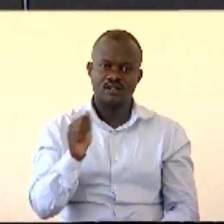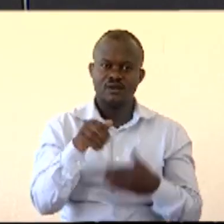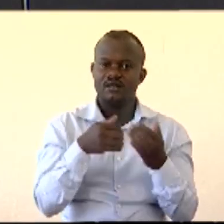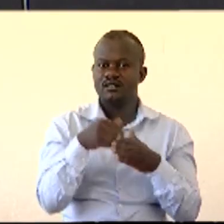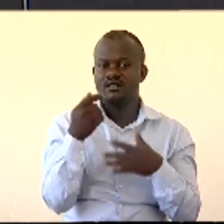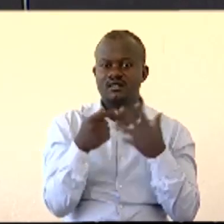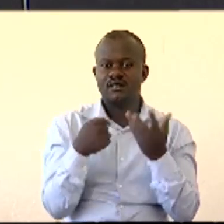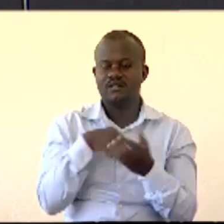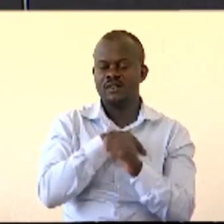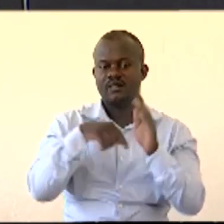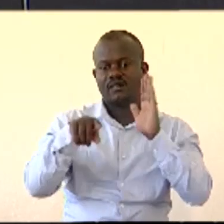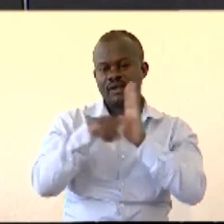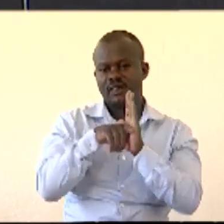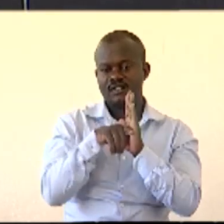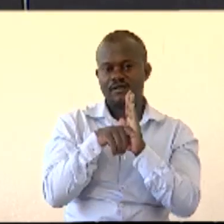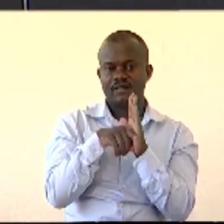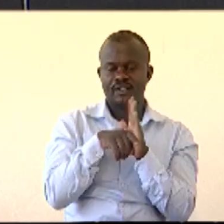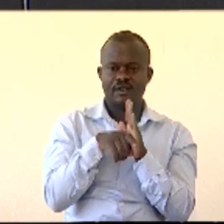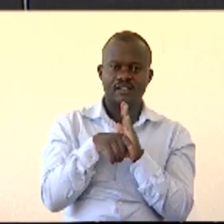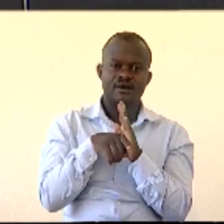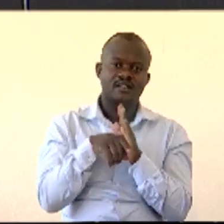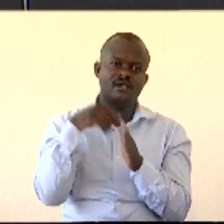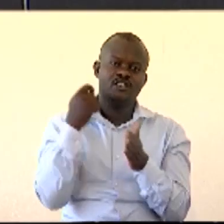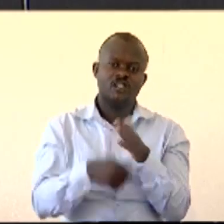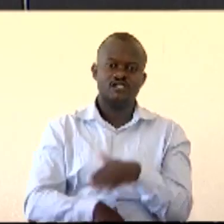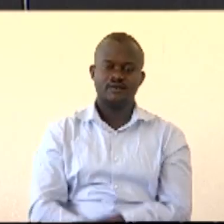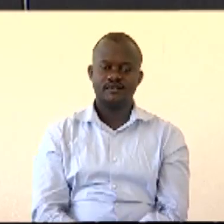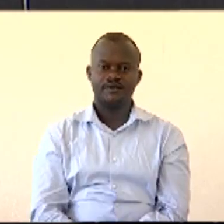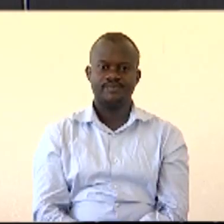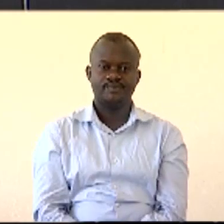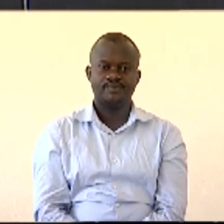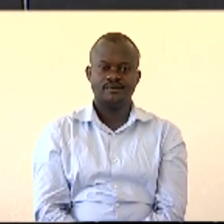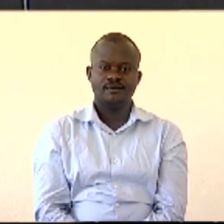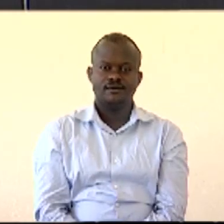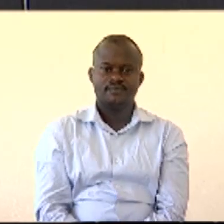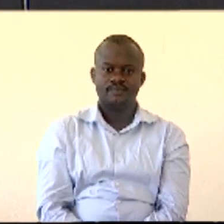are negatively charged